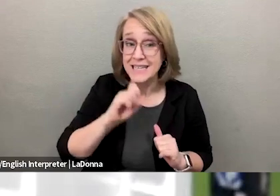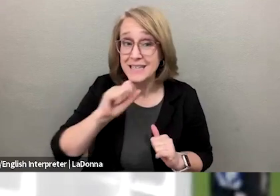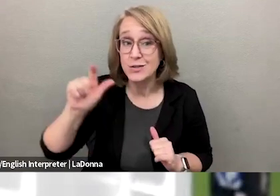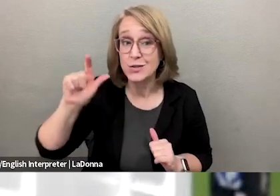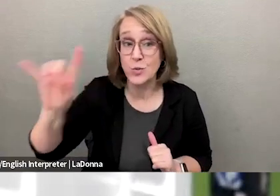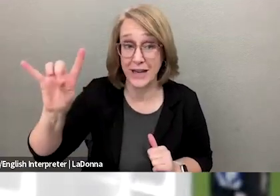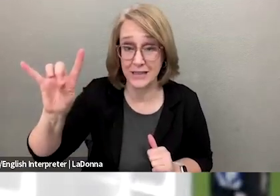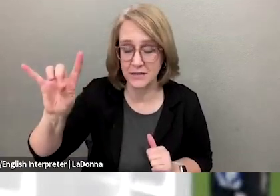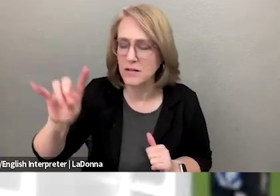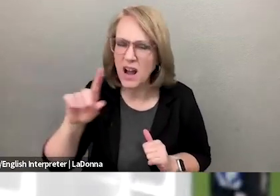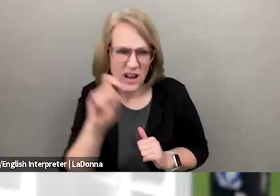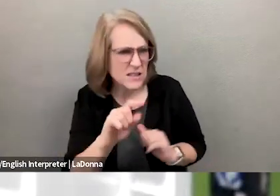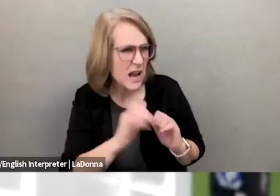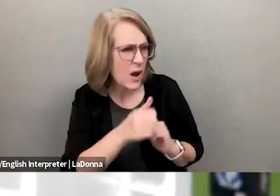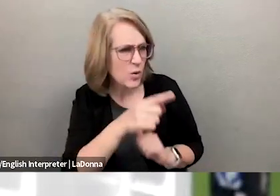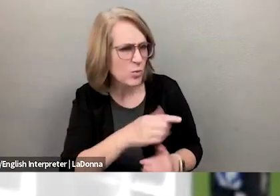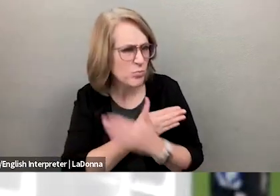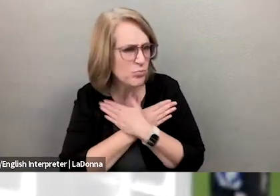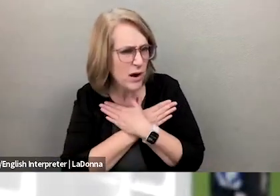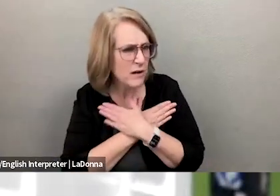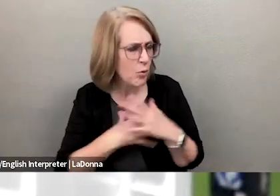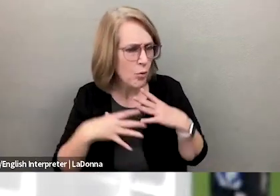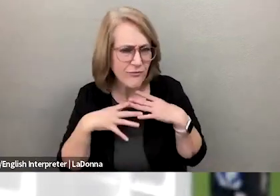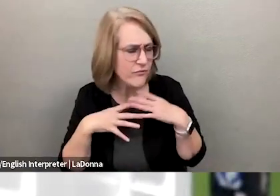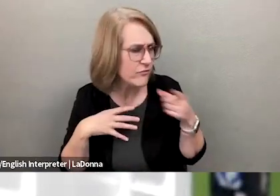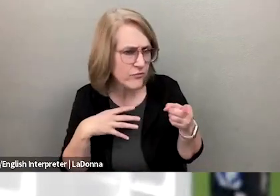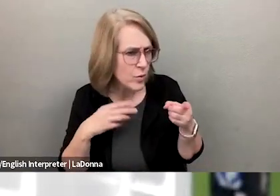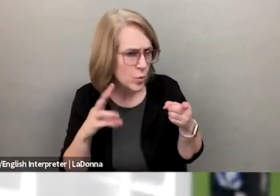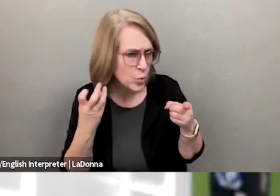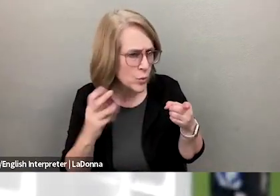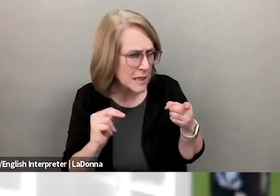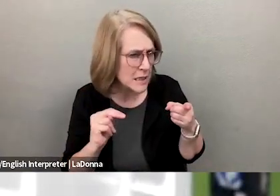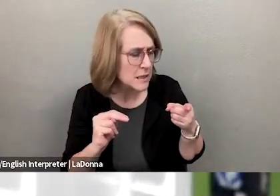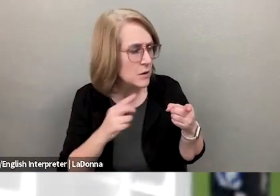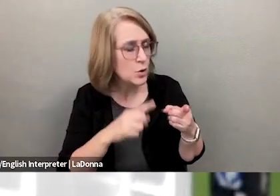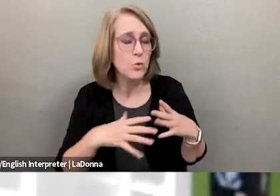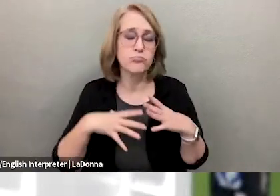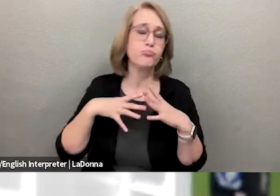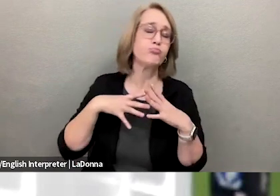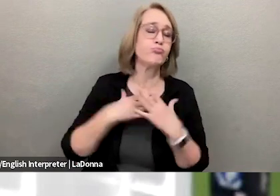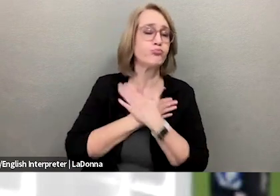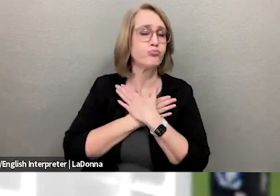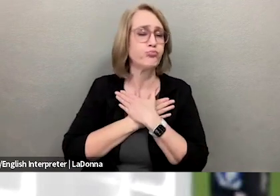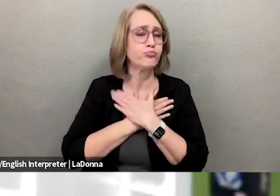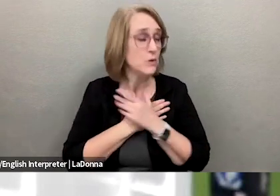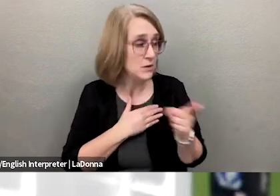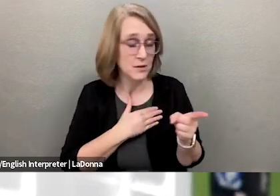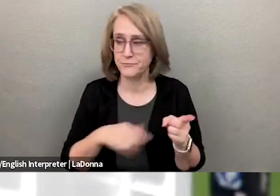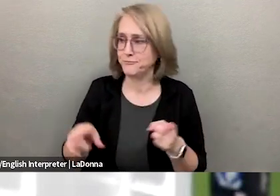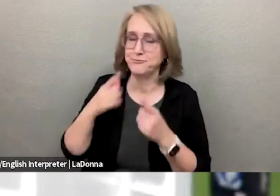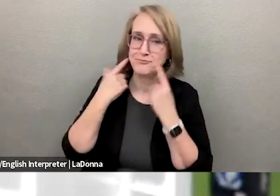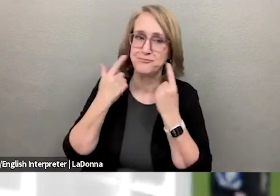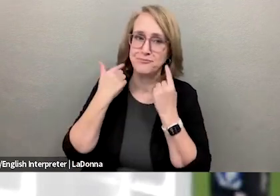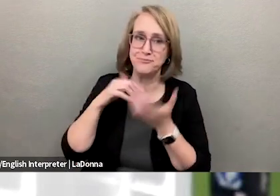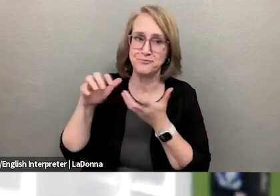28 years, I asked her, how have you gotten a break? How have you been able to just get some recharge, get some respite? And she laughed and